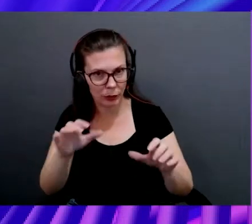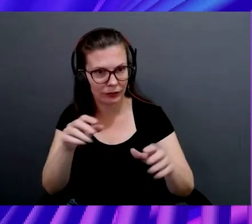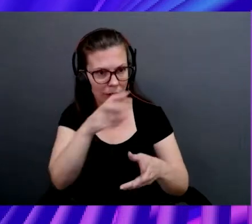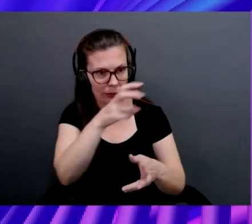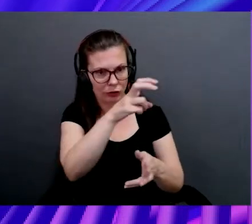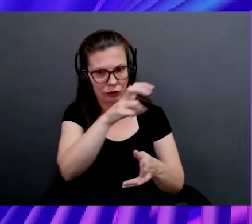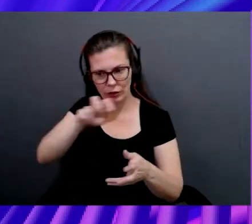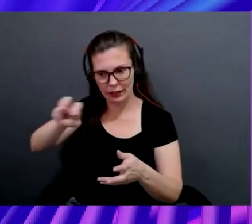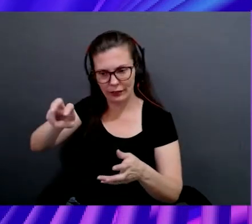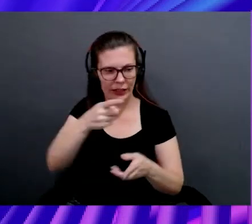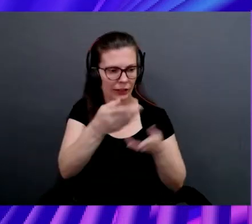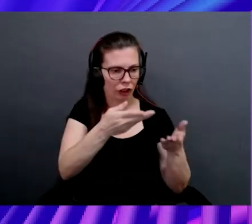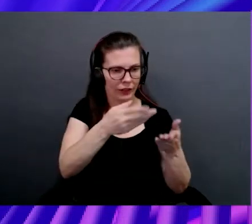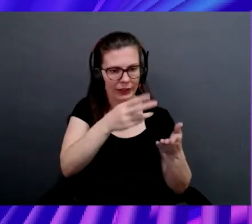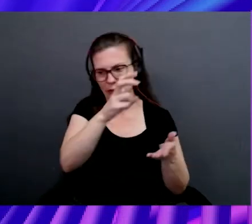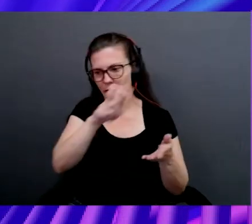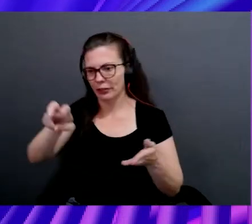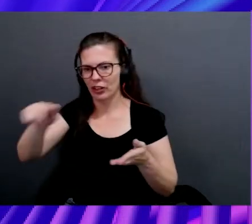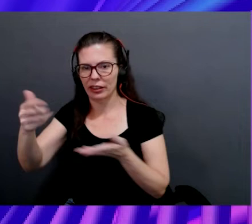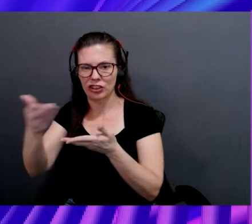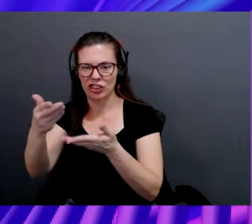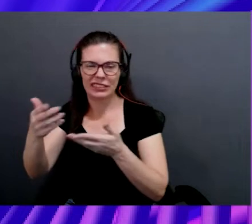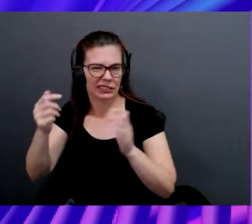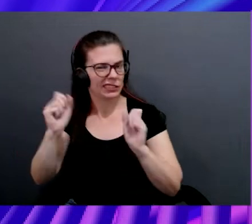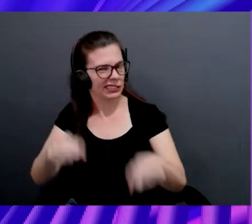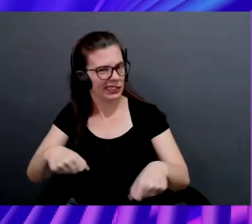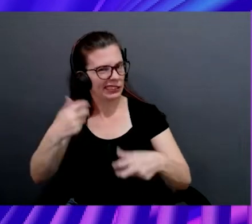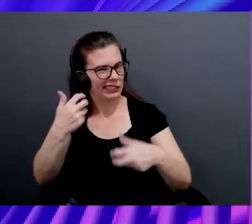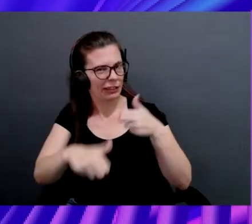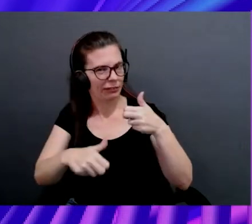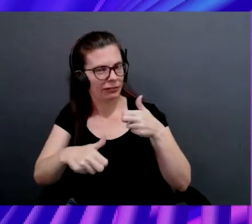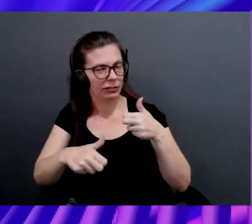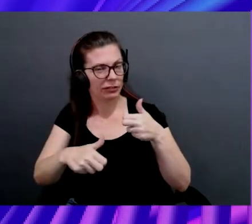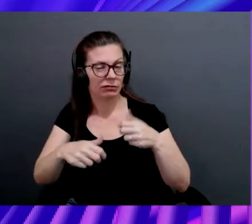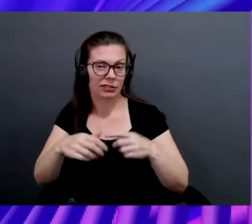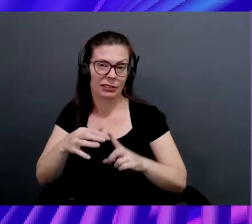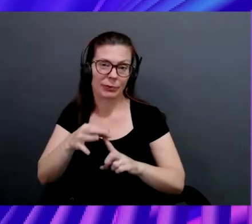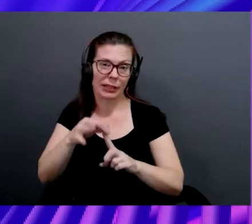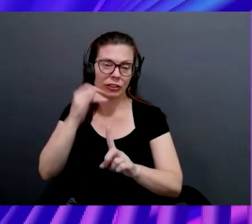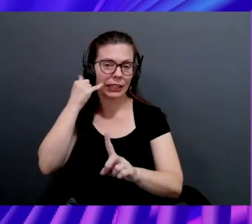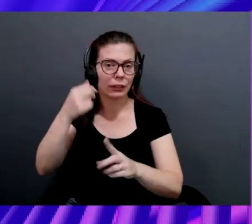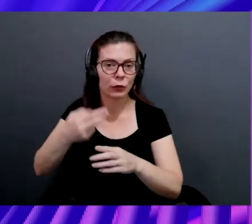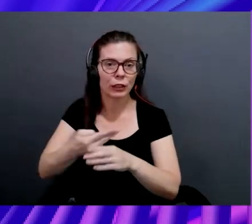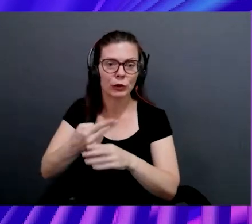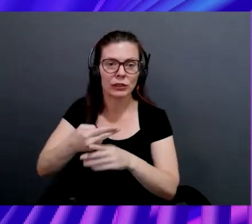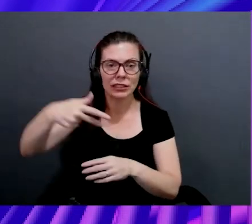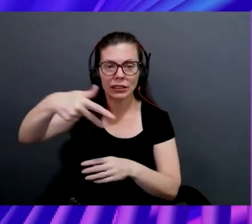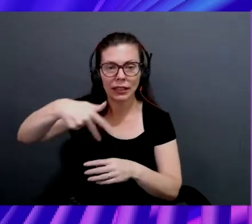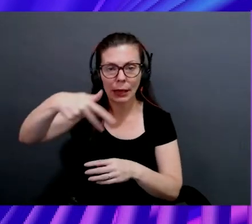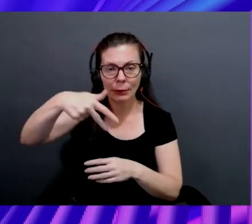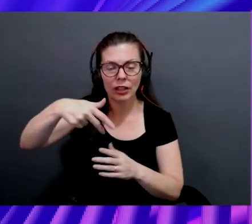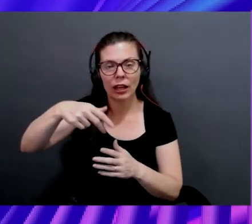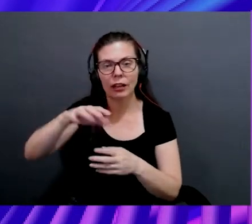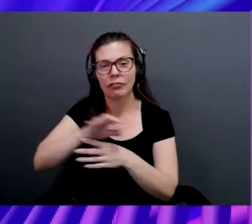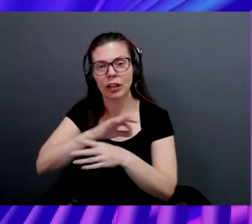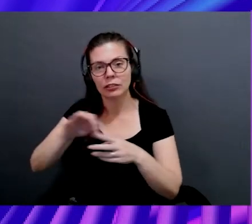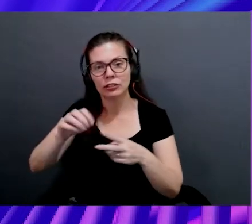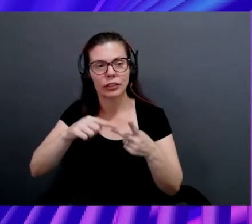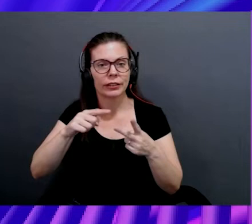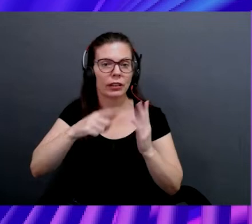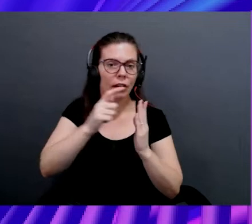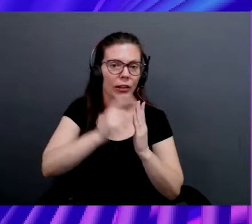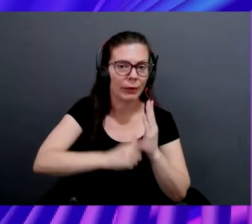service to another service can sometimes be difficult, especially if we're leveraging automation, Lambda functions. If you add a third service, fourth service,